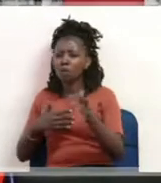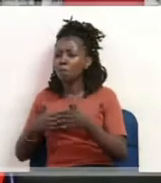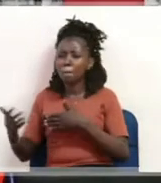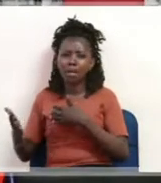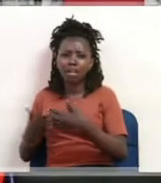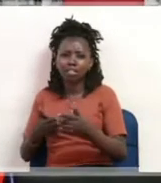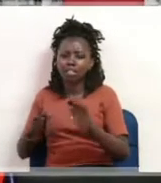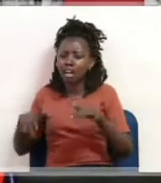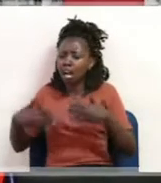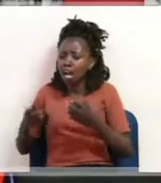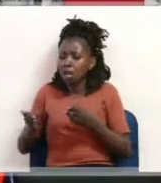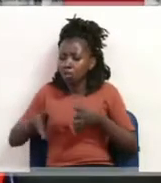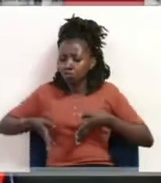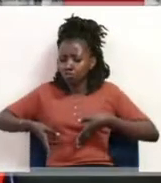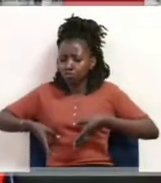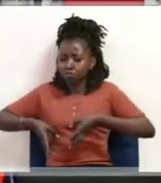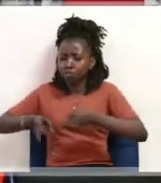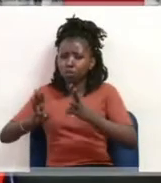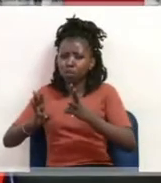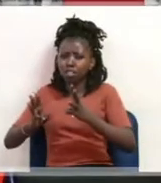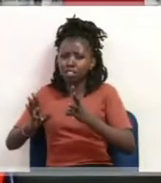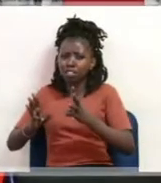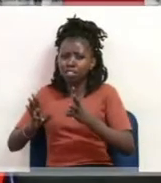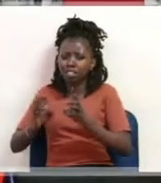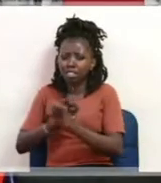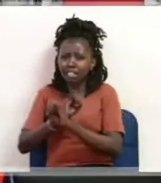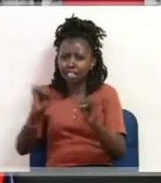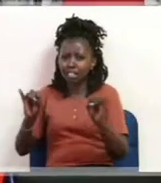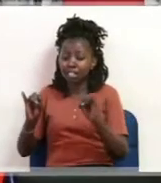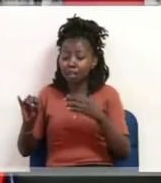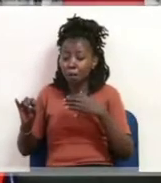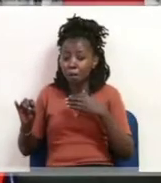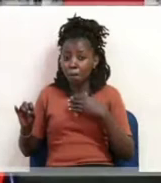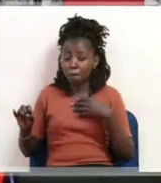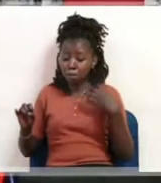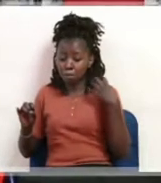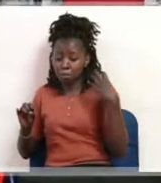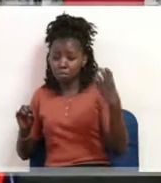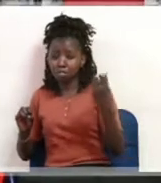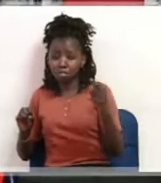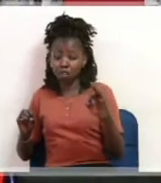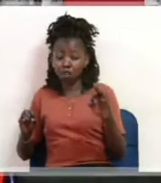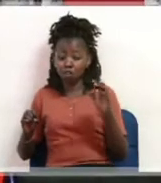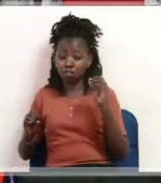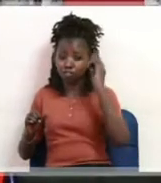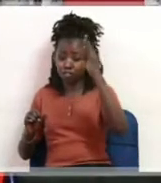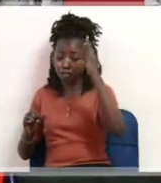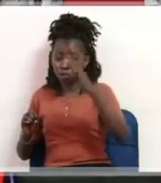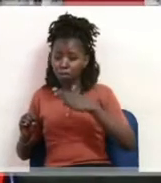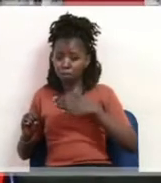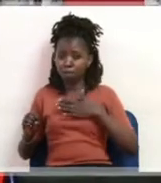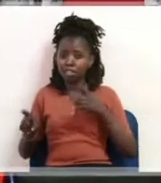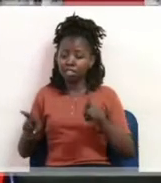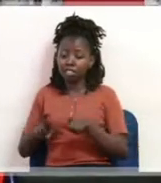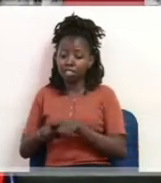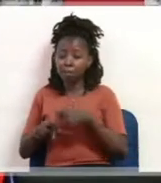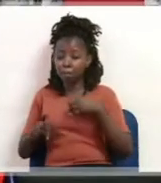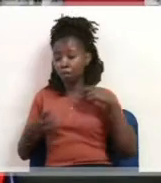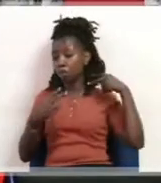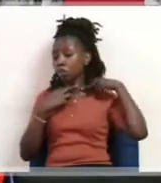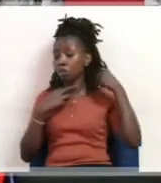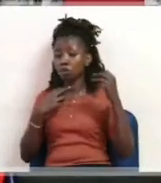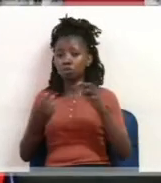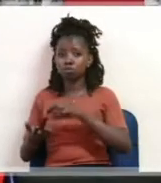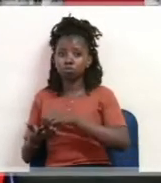how charged with the punishment the scroll. I am the master of my fate, I am the captain of my soul. There's a